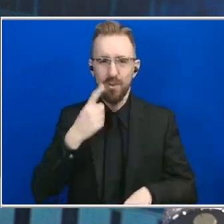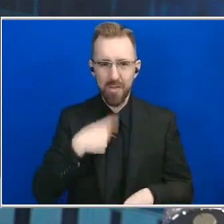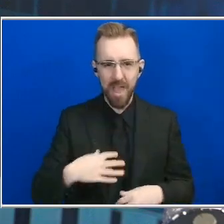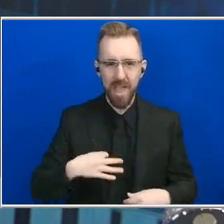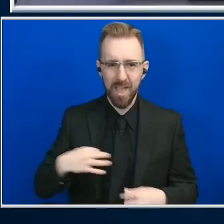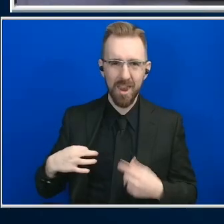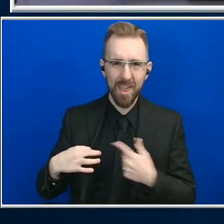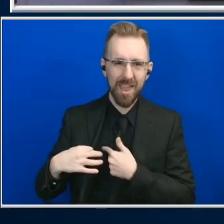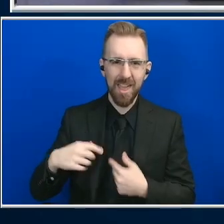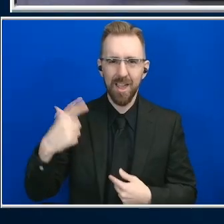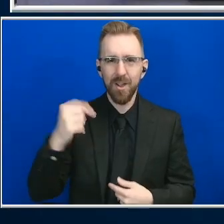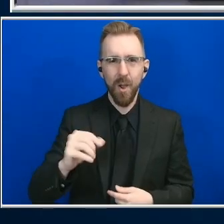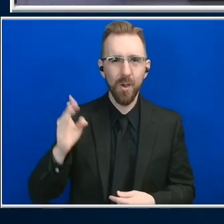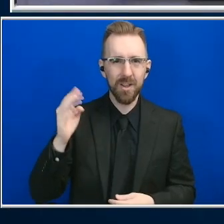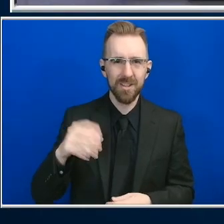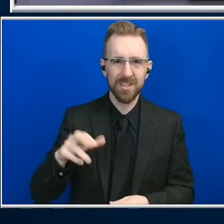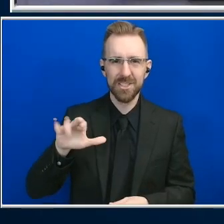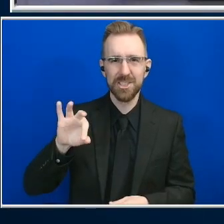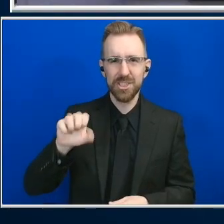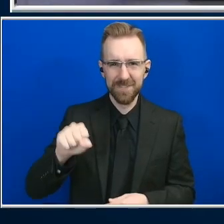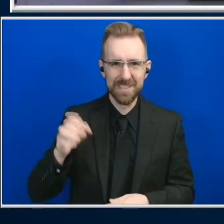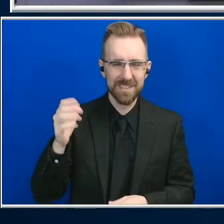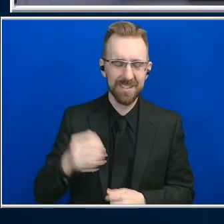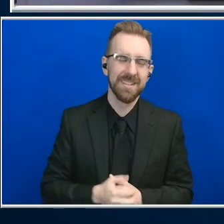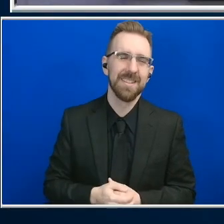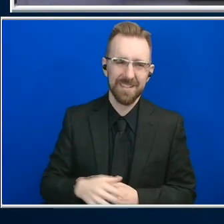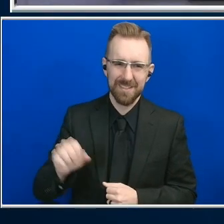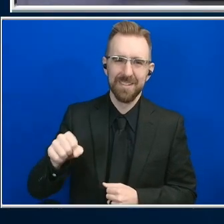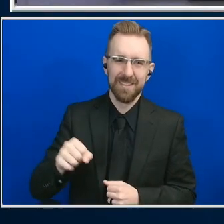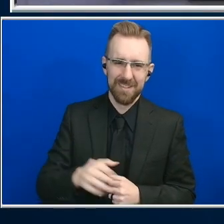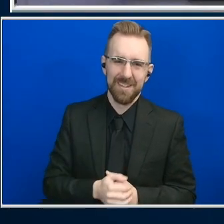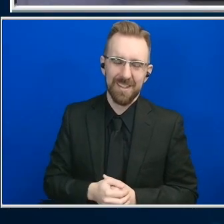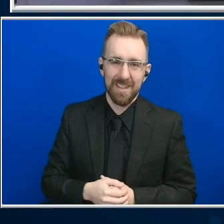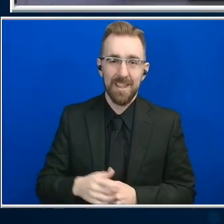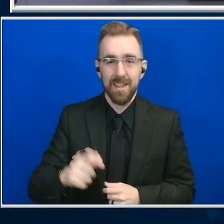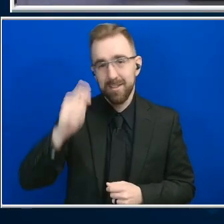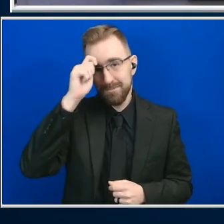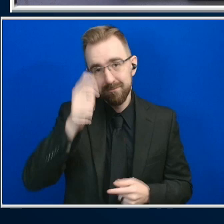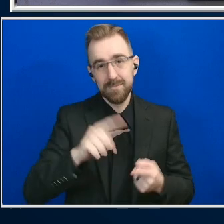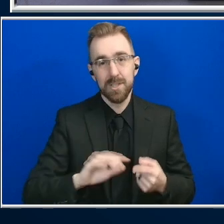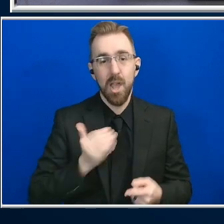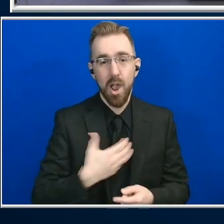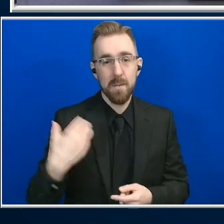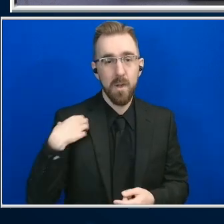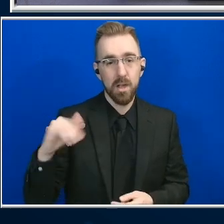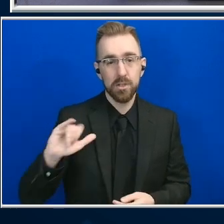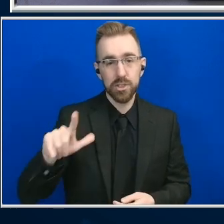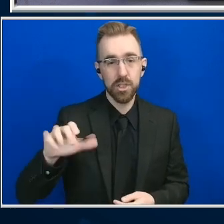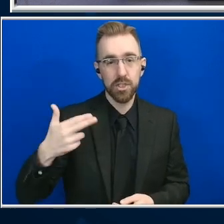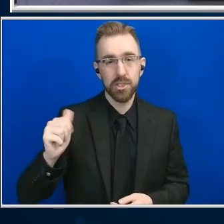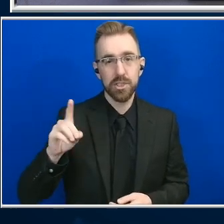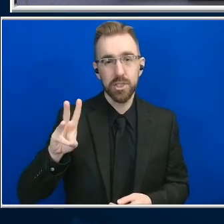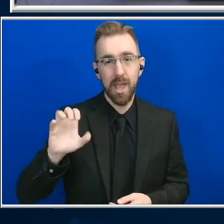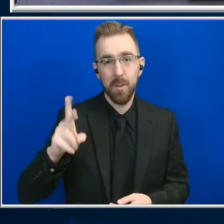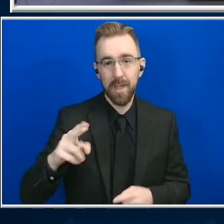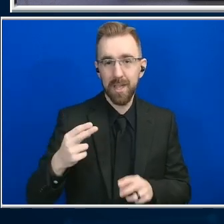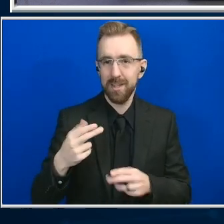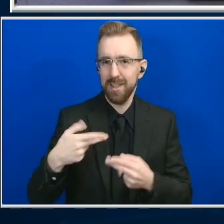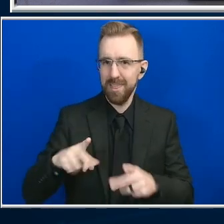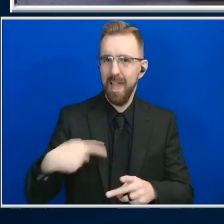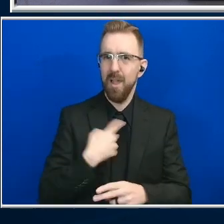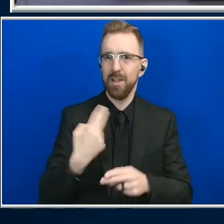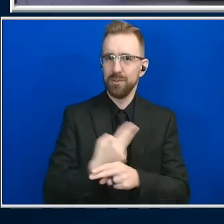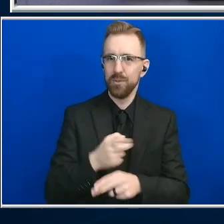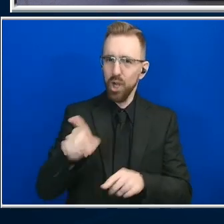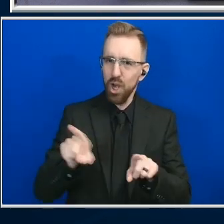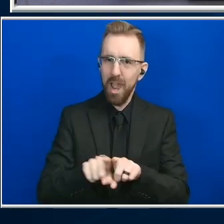Chiefs! Matches perfectly. Hey, hats off to our boss, Jill Chadwick, for letting us use her as the test